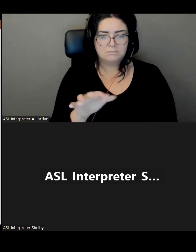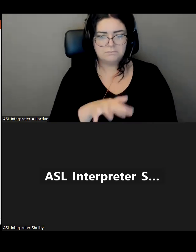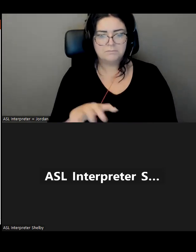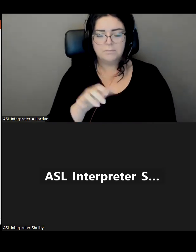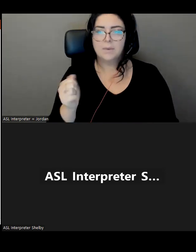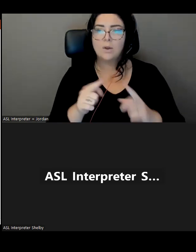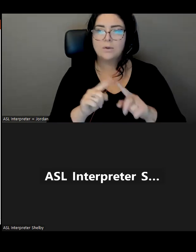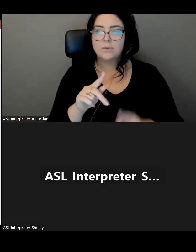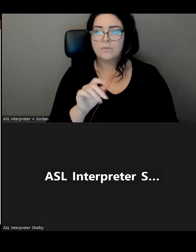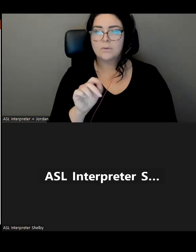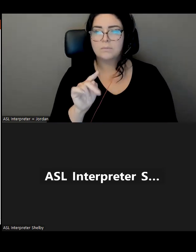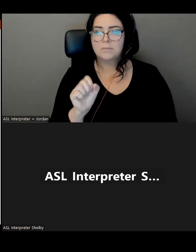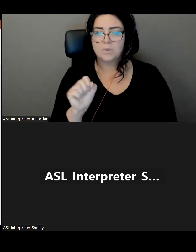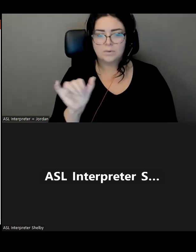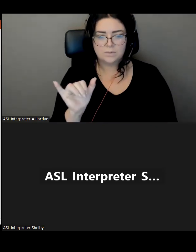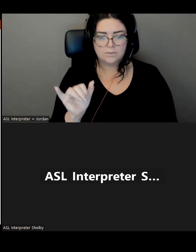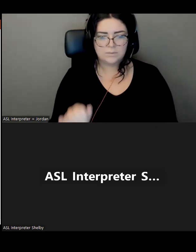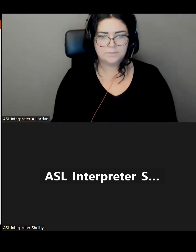as, the